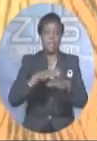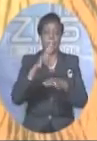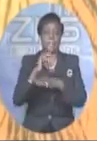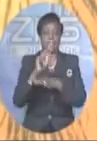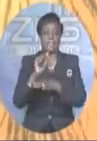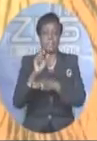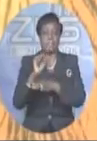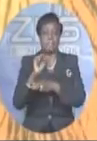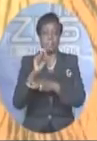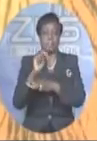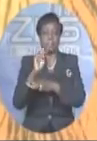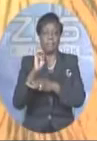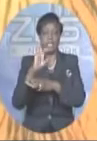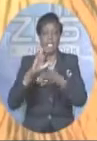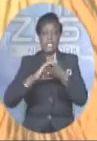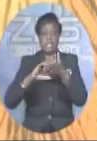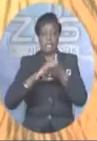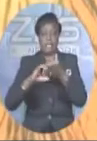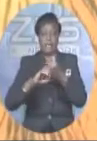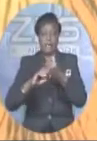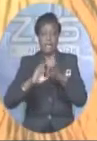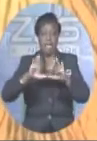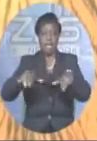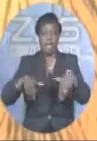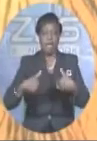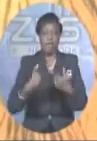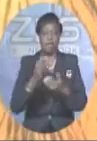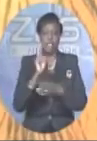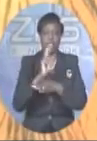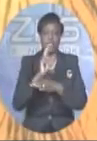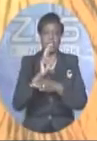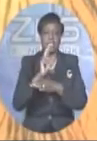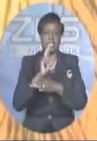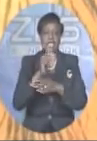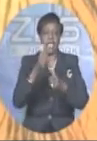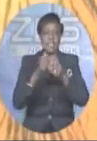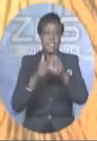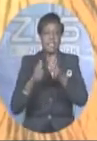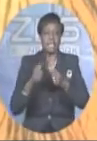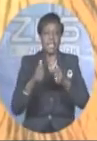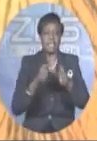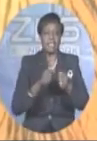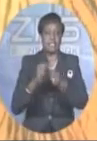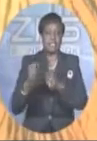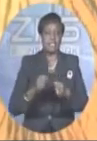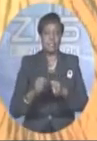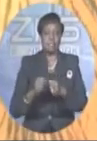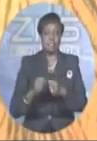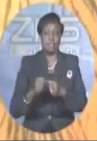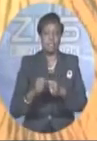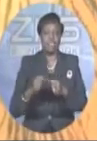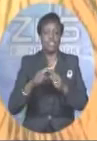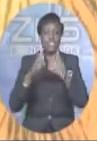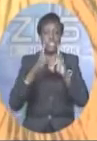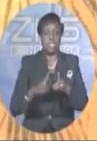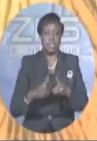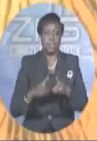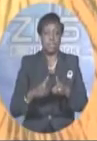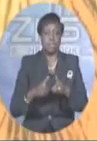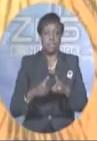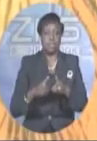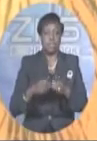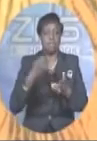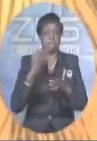use artificial intelligence type systems to determine fraudulent transactions on credit cards. You know, big data is the